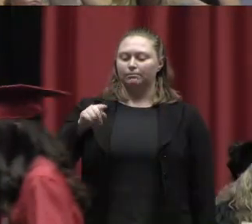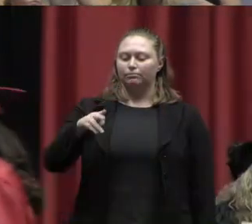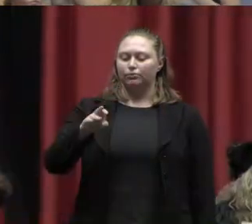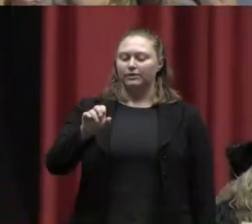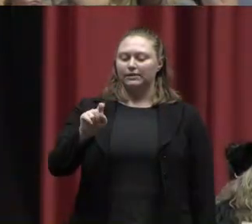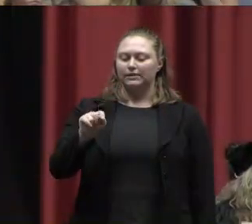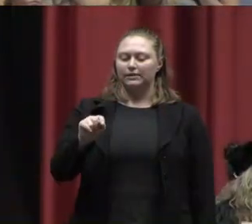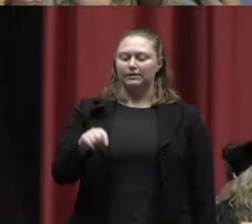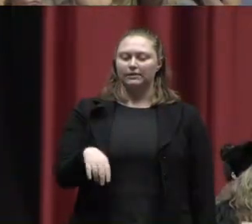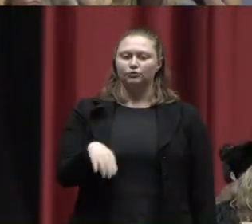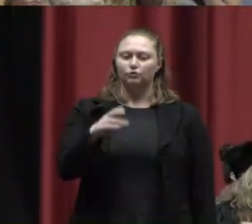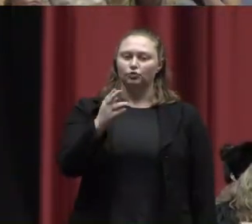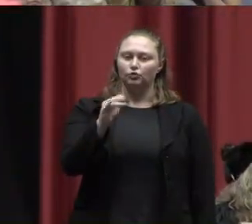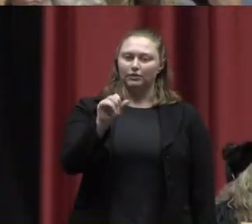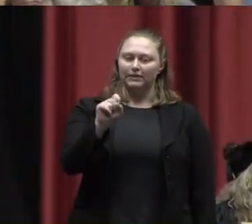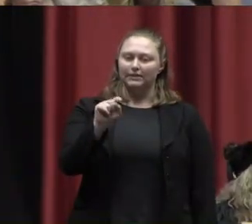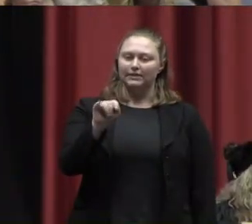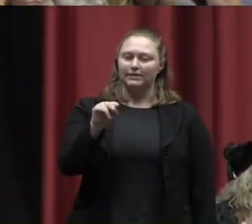Christian King.